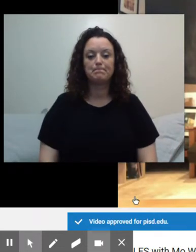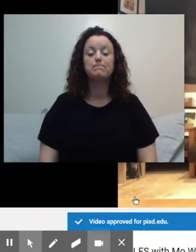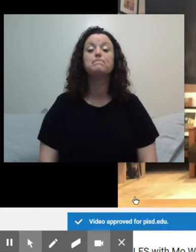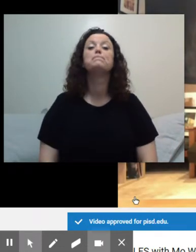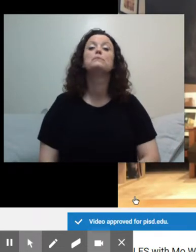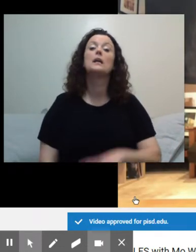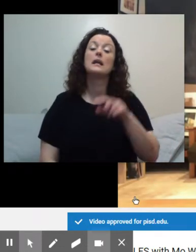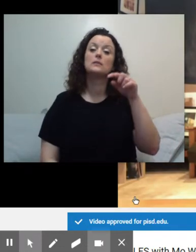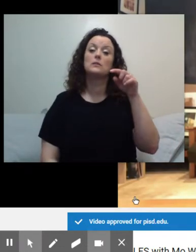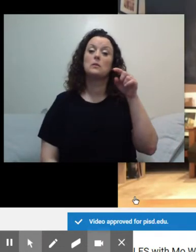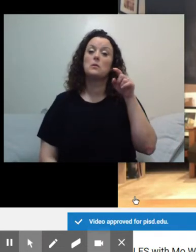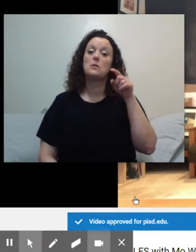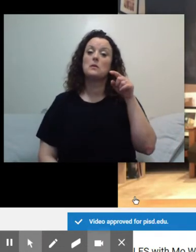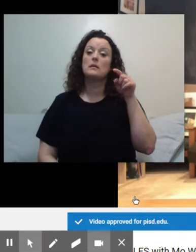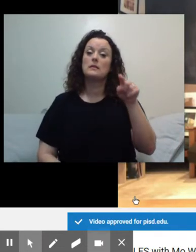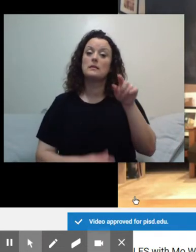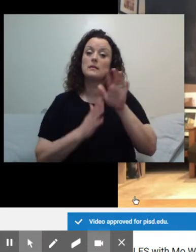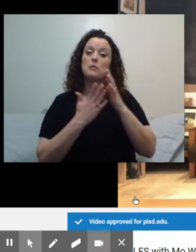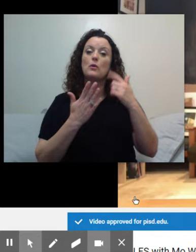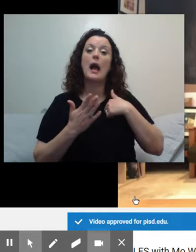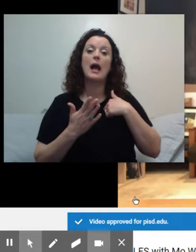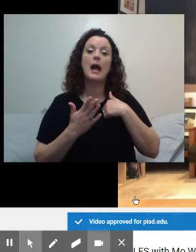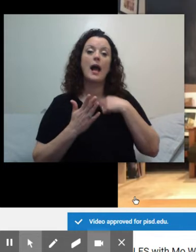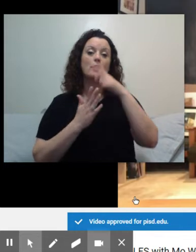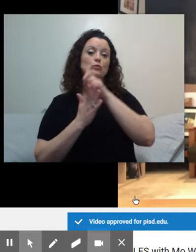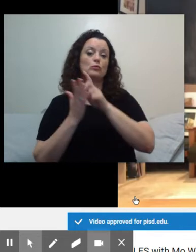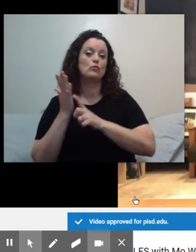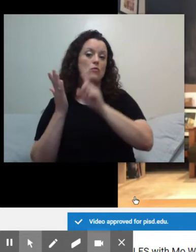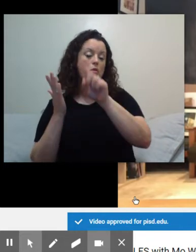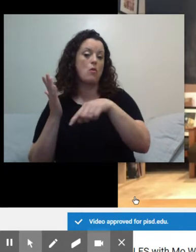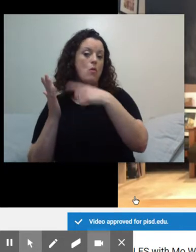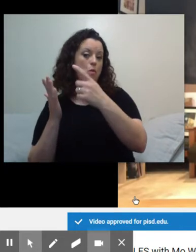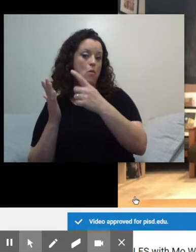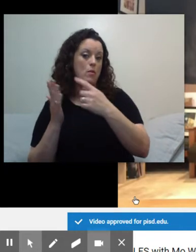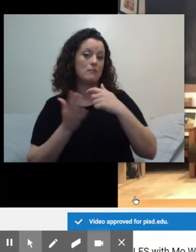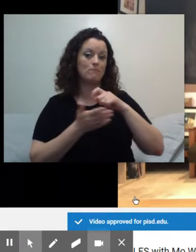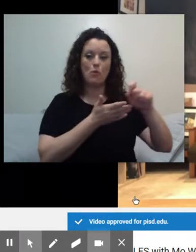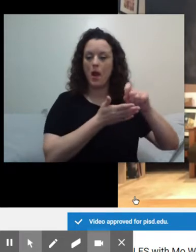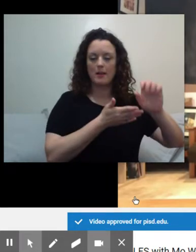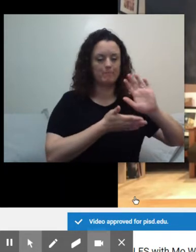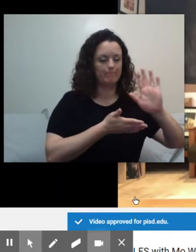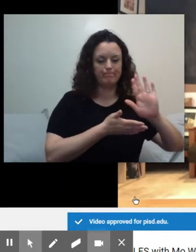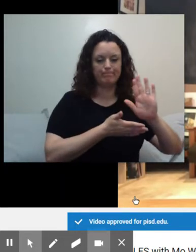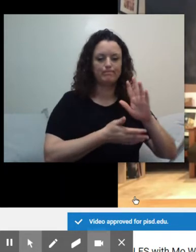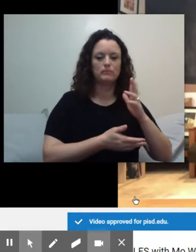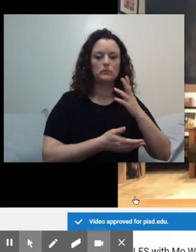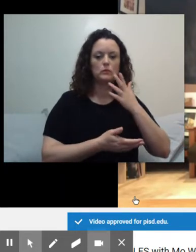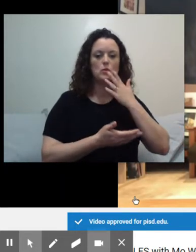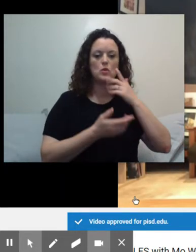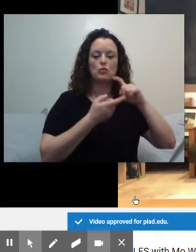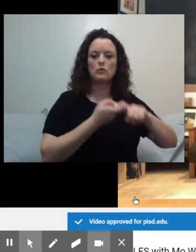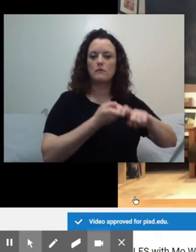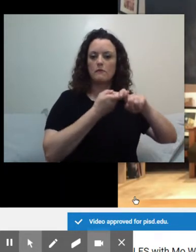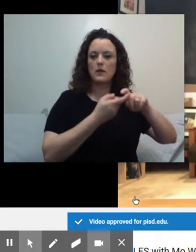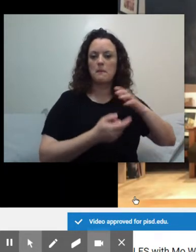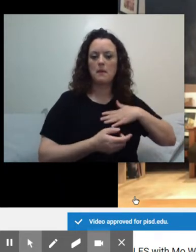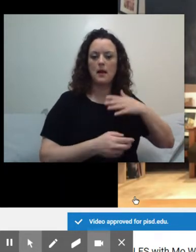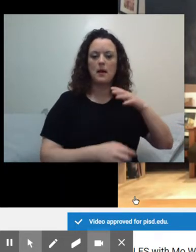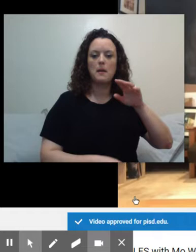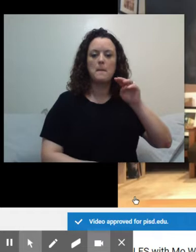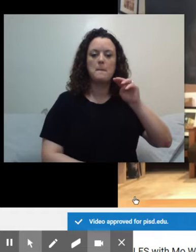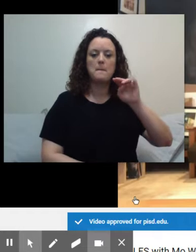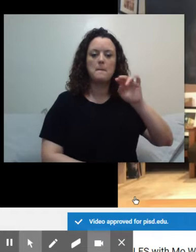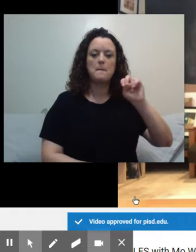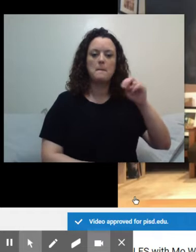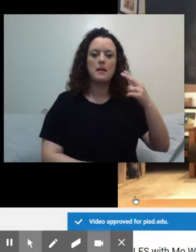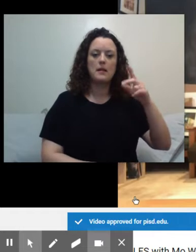Now, this is a book that I just drew the pictures for, but I didn't write. It was written by a good friend of mine. His name is Min Lei,